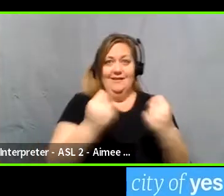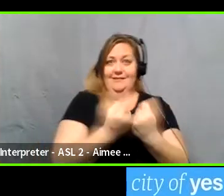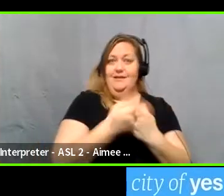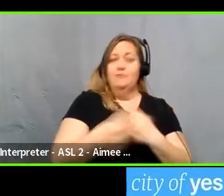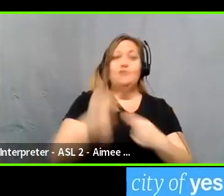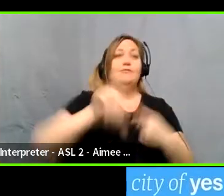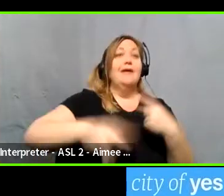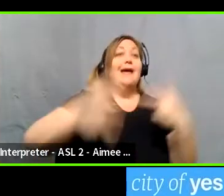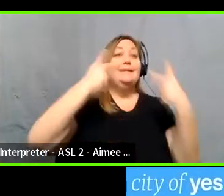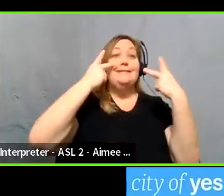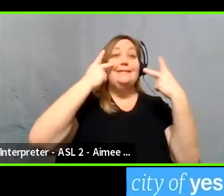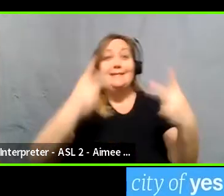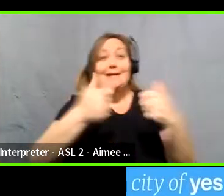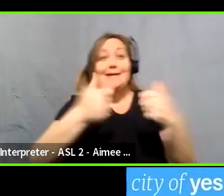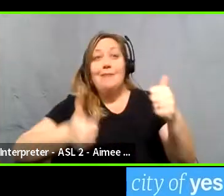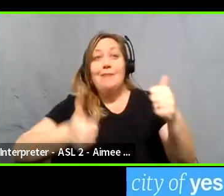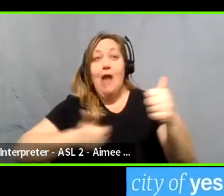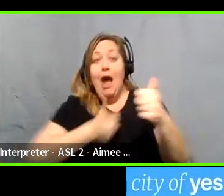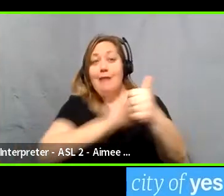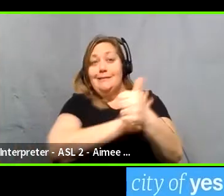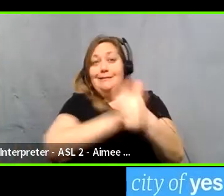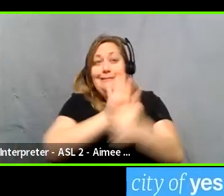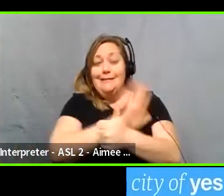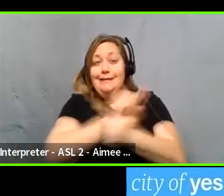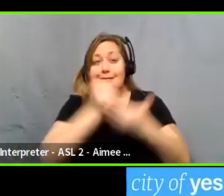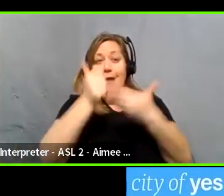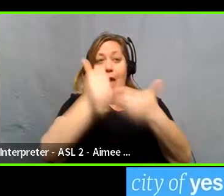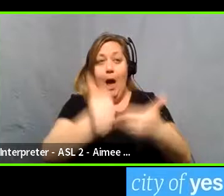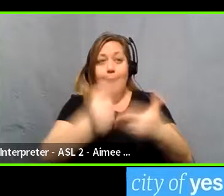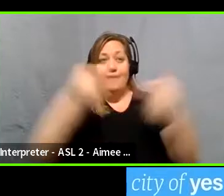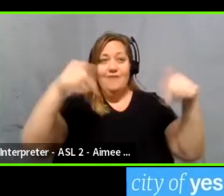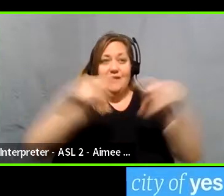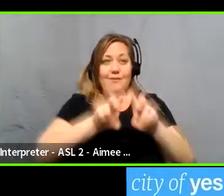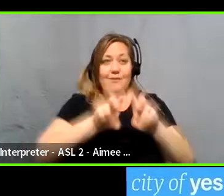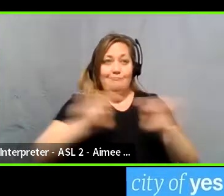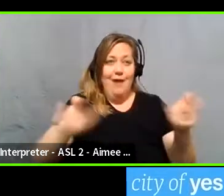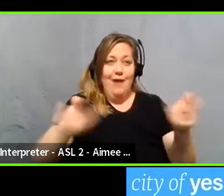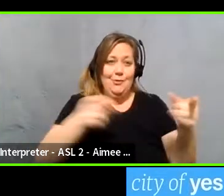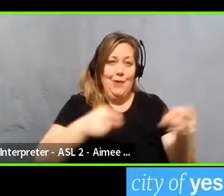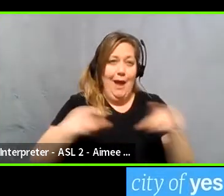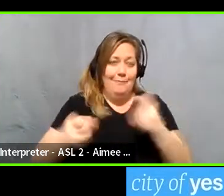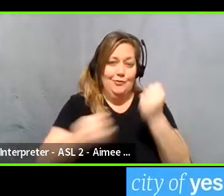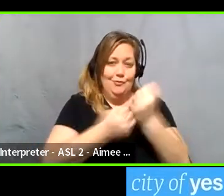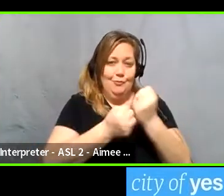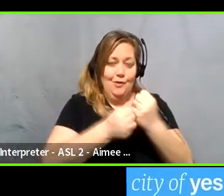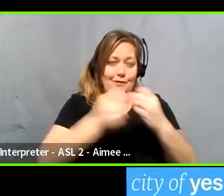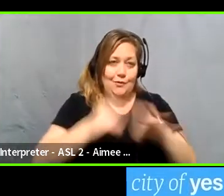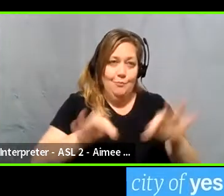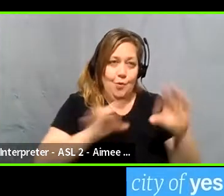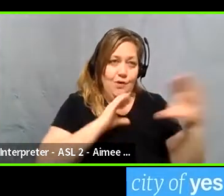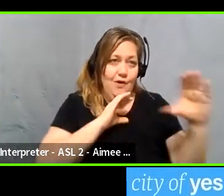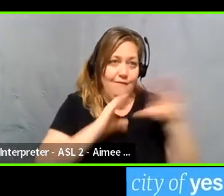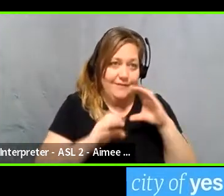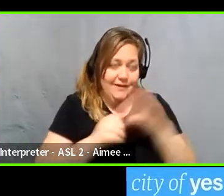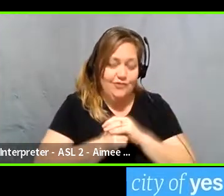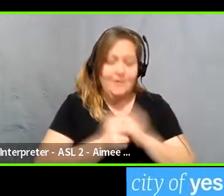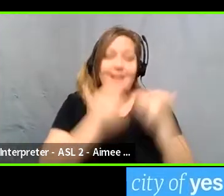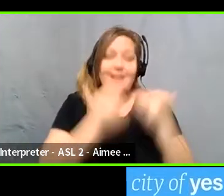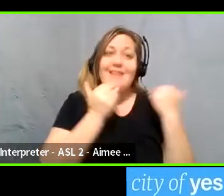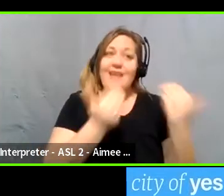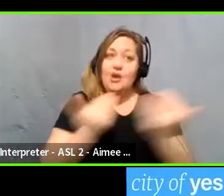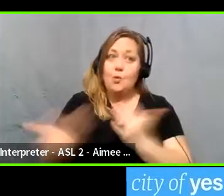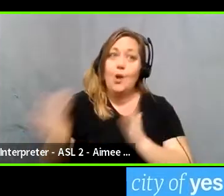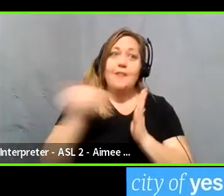see behind the scenes for being here today and supporting this important conversation. Thank you all again,